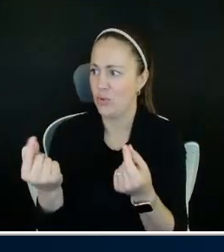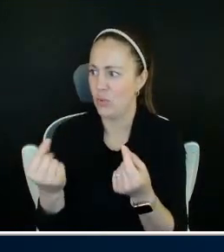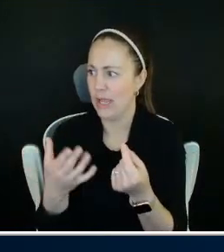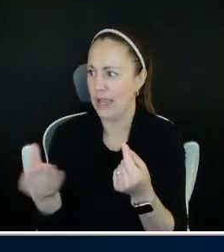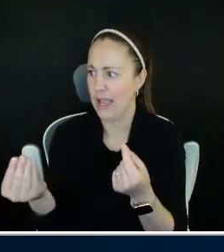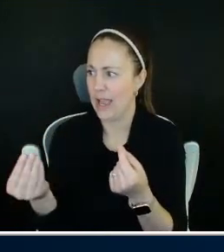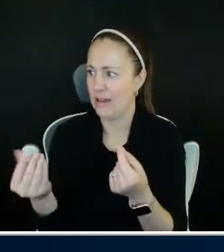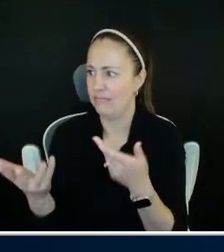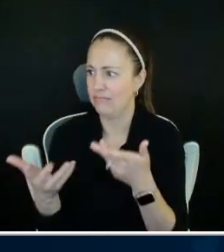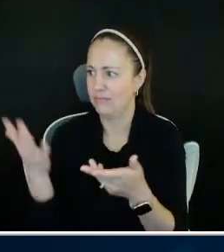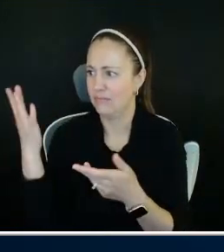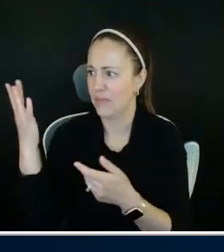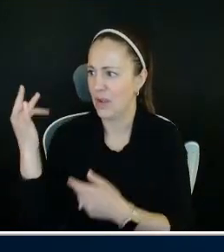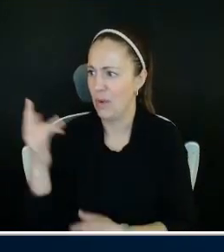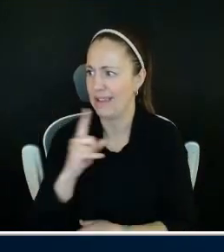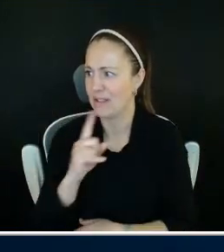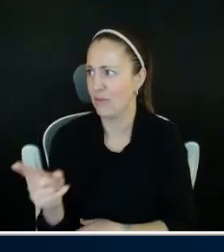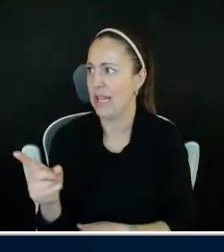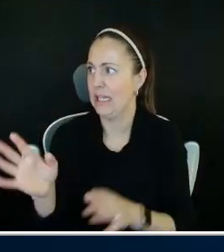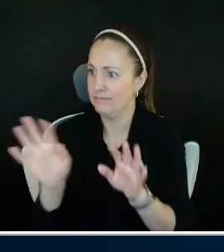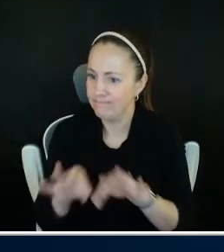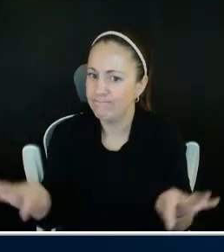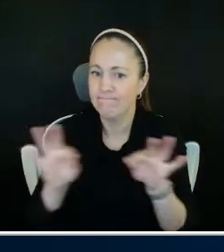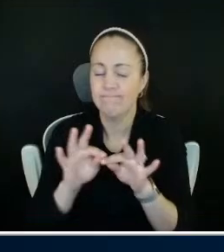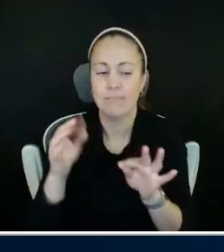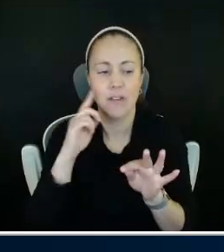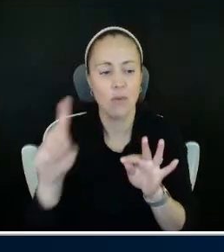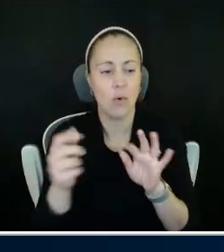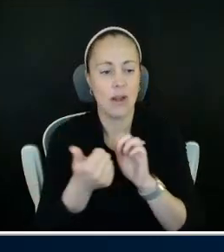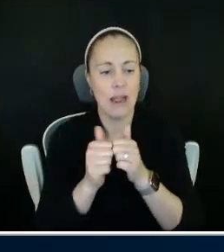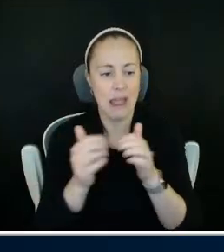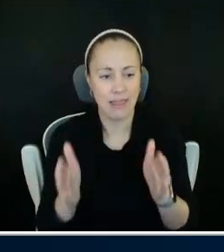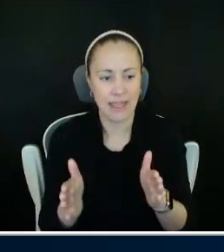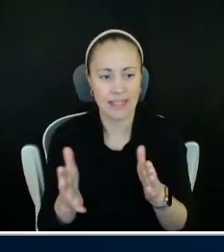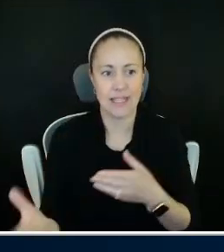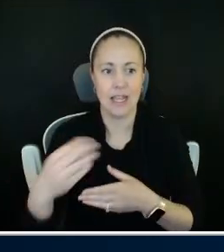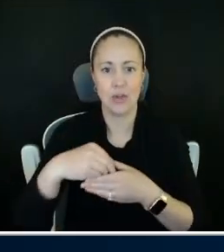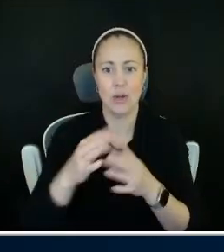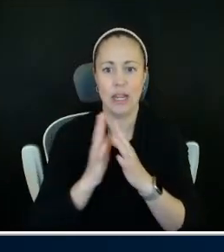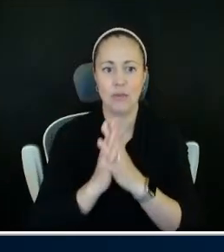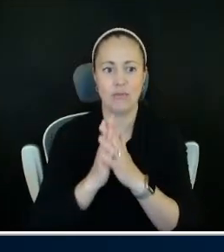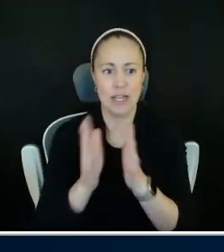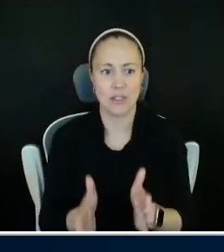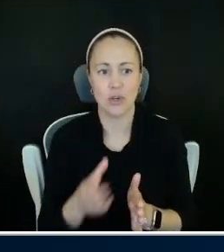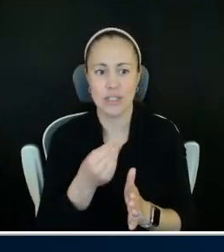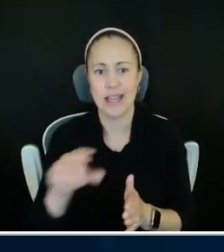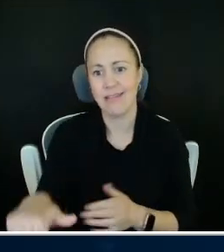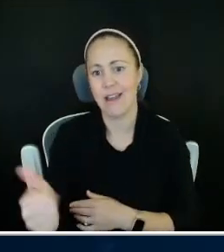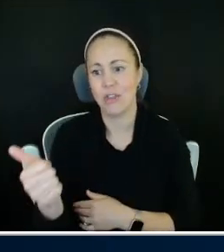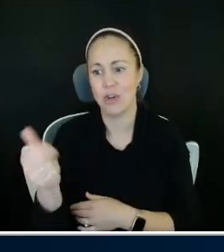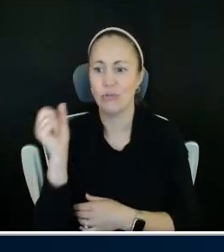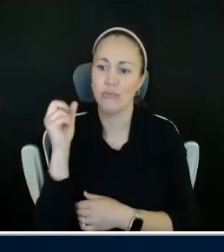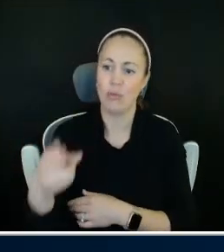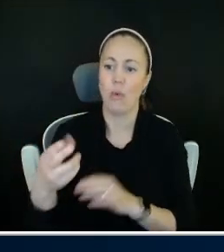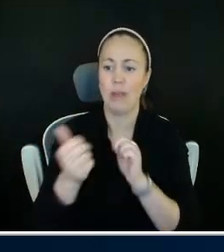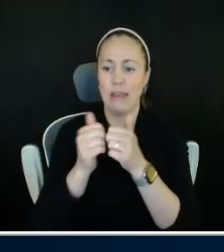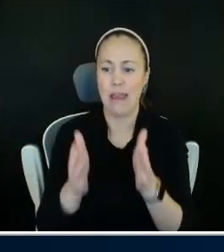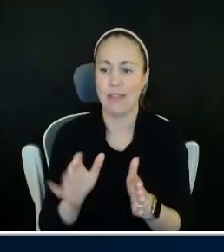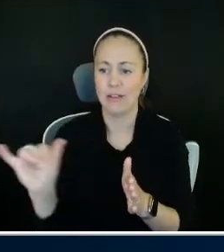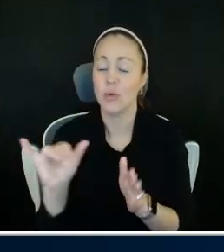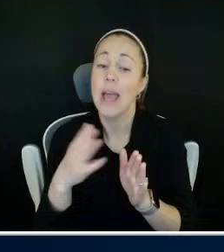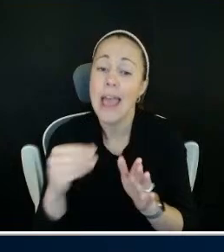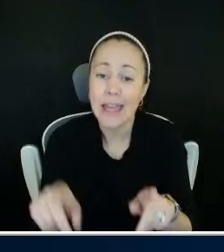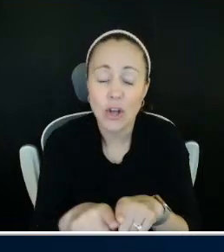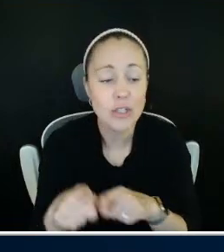it so crucial for athletes, including those wrestlers and the other throwing athletes that we're talking about? And also, as you answer that question,